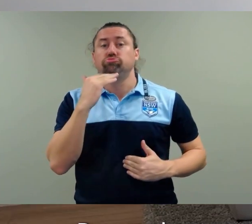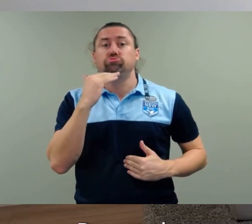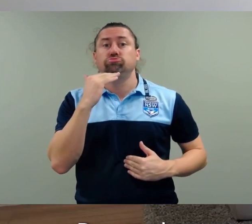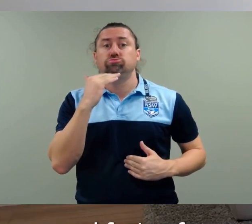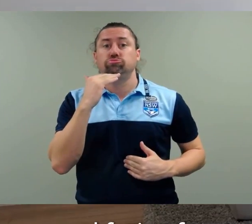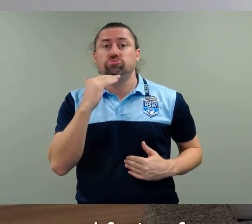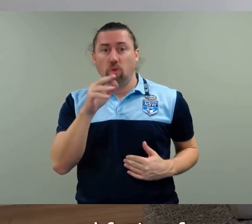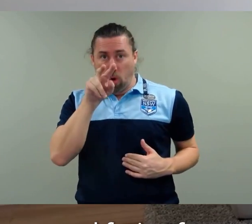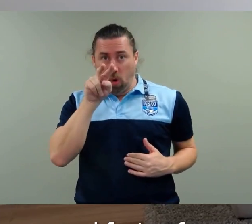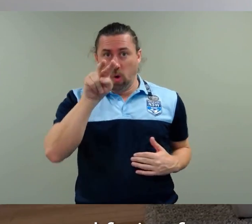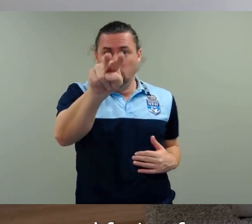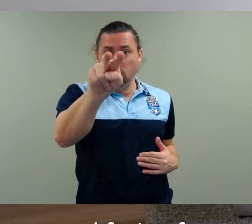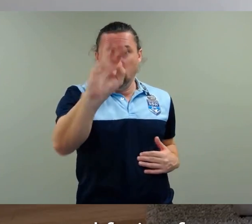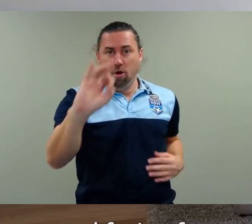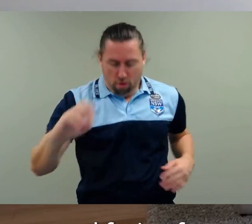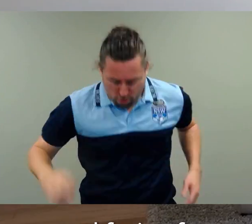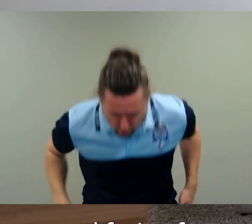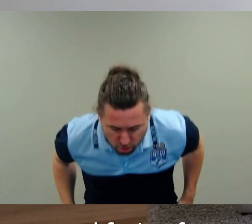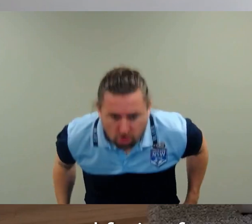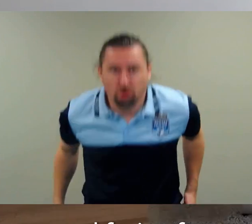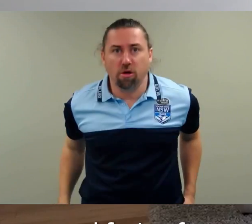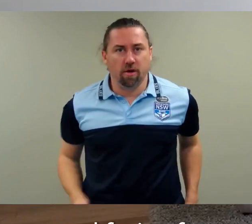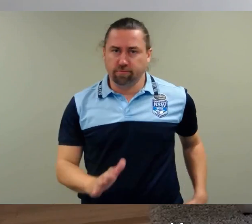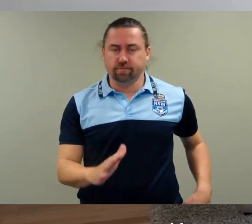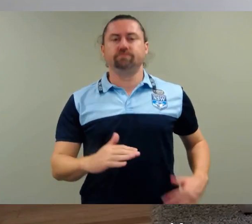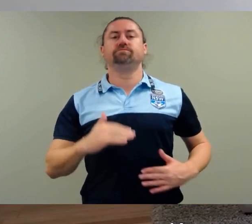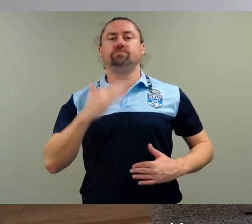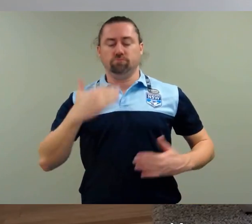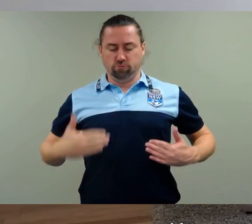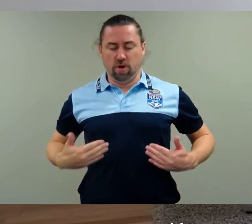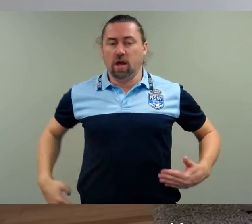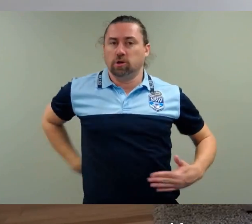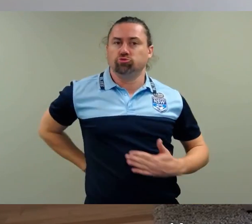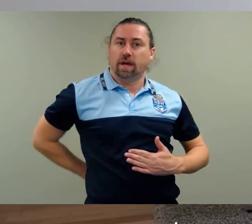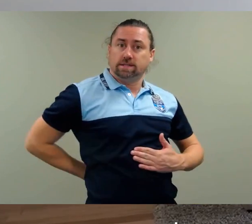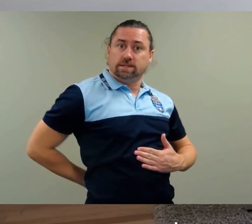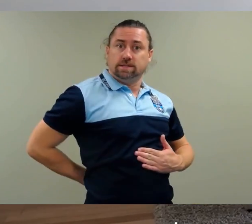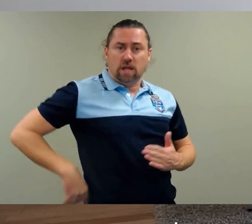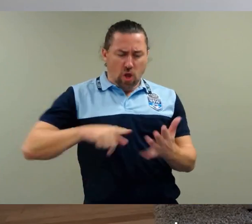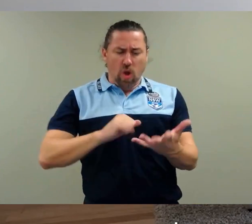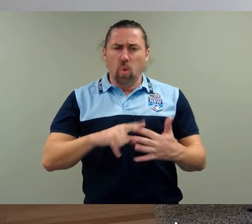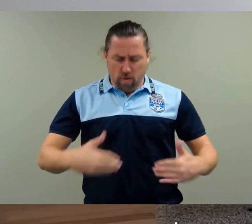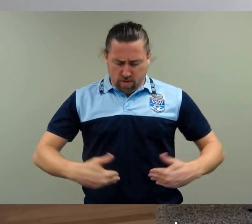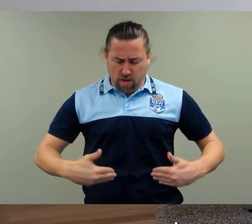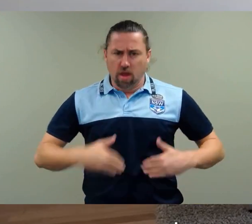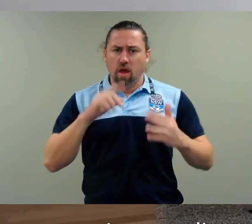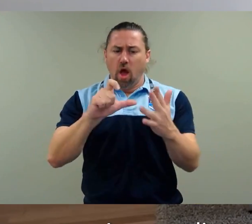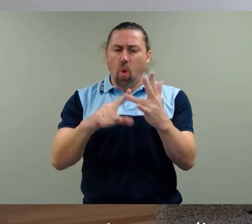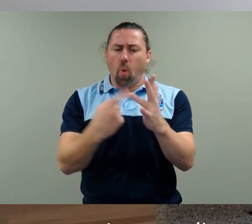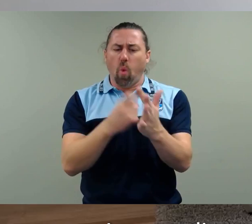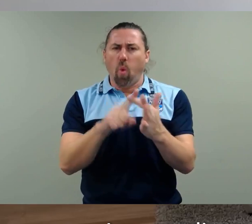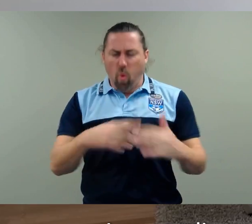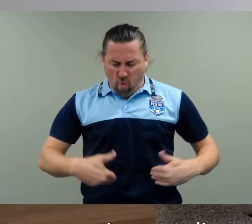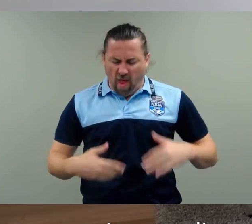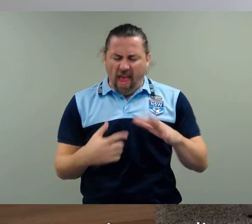keep your chin up and facing forward throughout the entire movement. Keep your back nice and straight by engaging those core muscles as